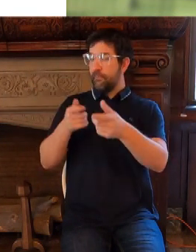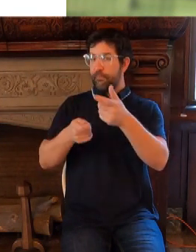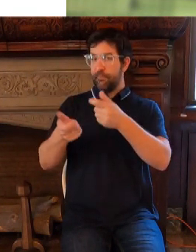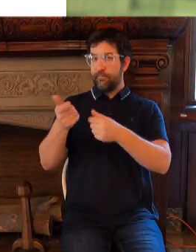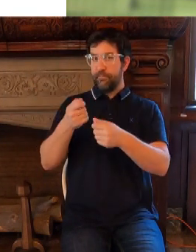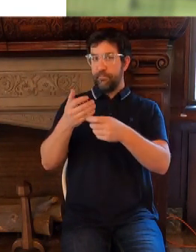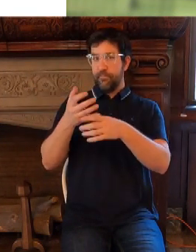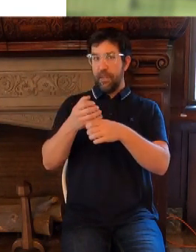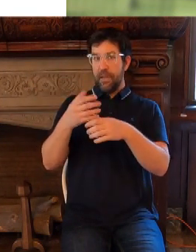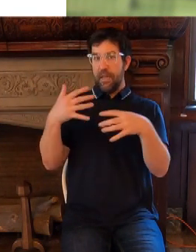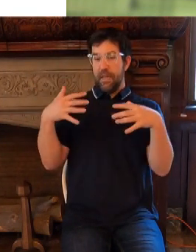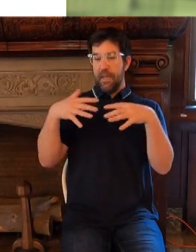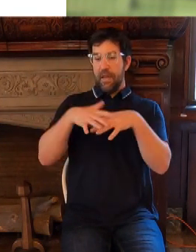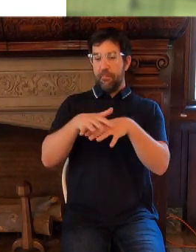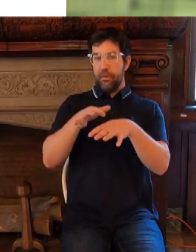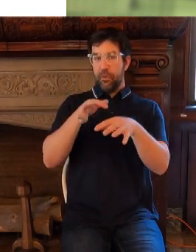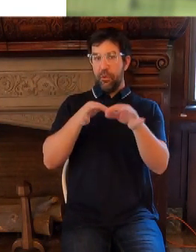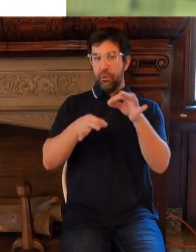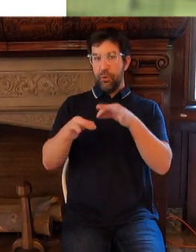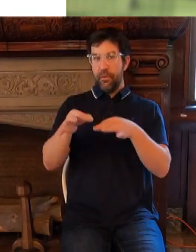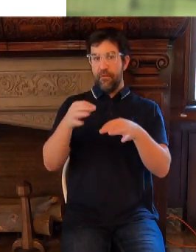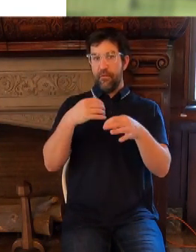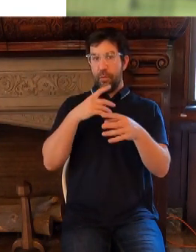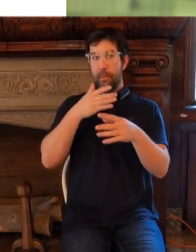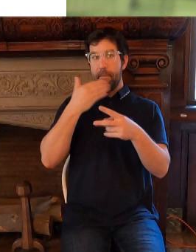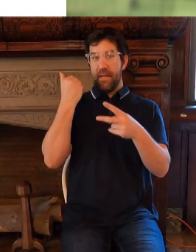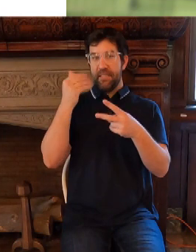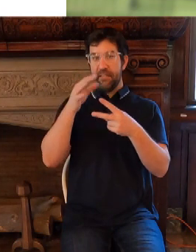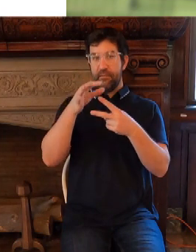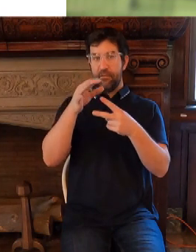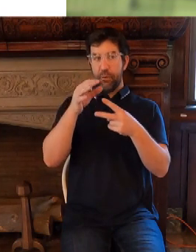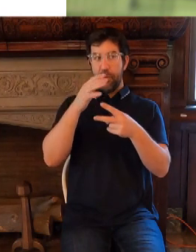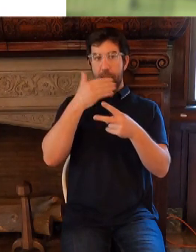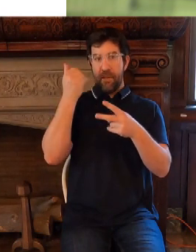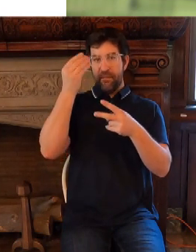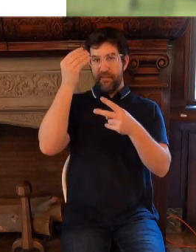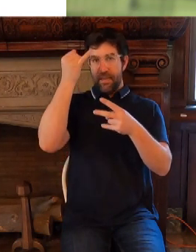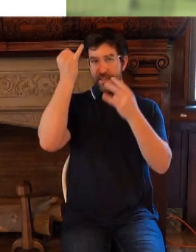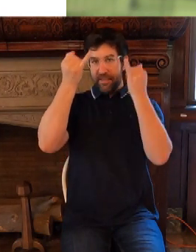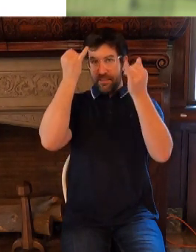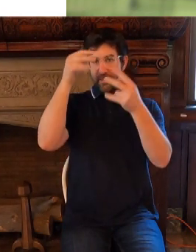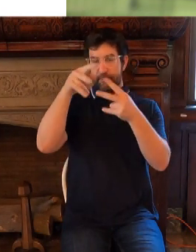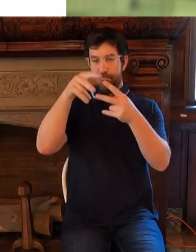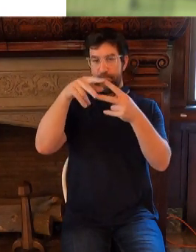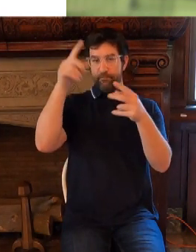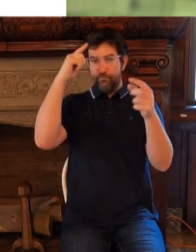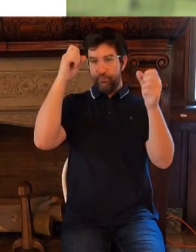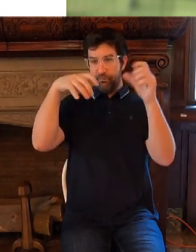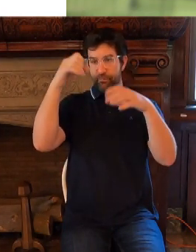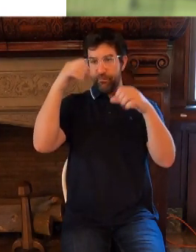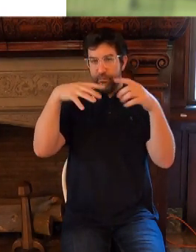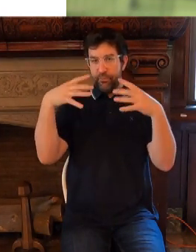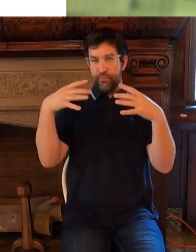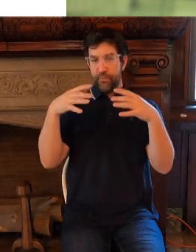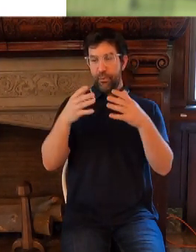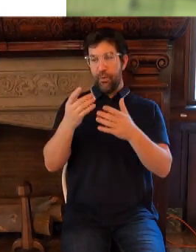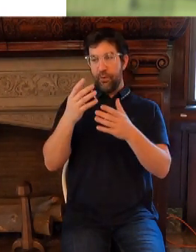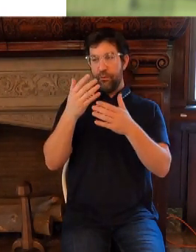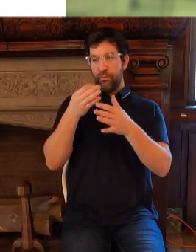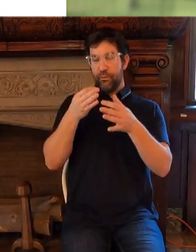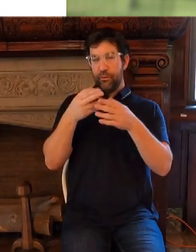a hybrid alternative featuring the best of both of those alternatives. And that's what we're calling the recommended alternative.